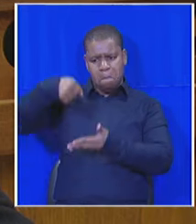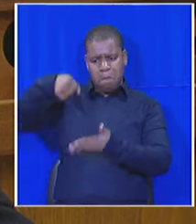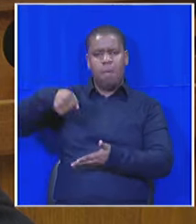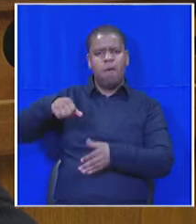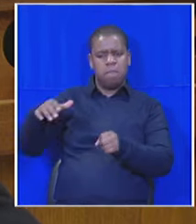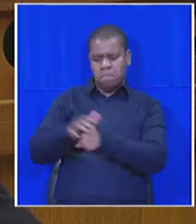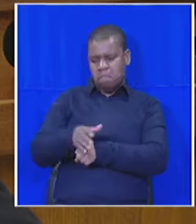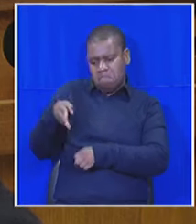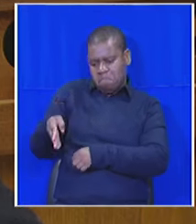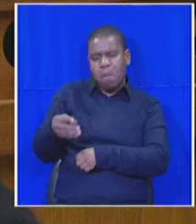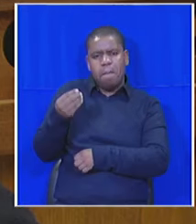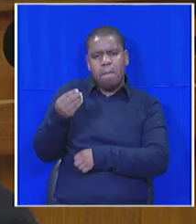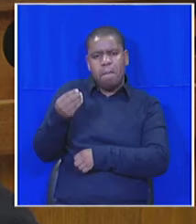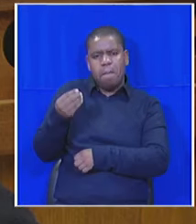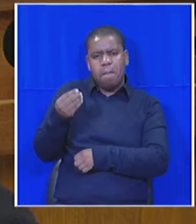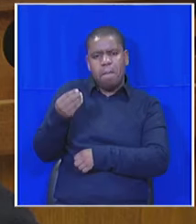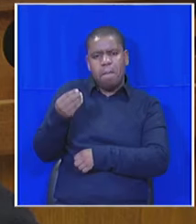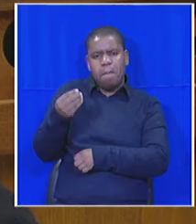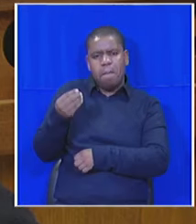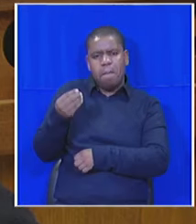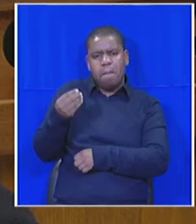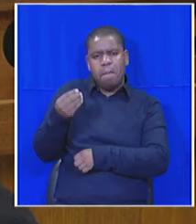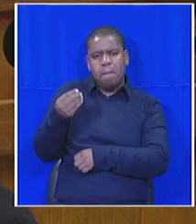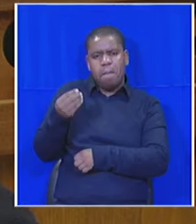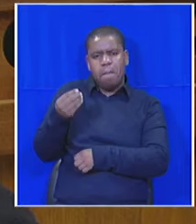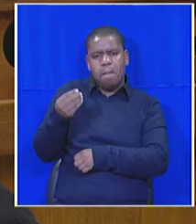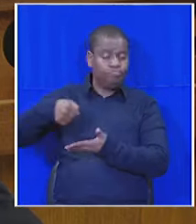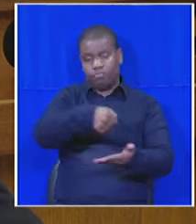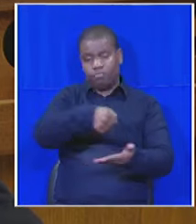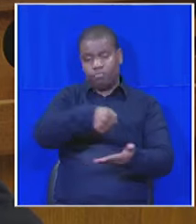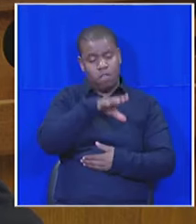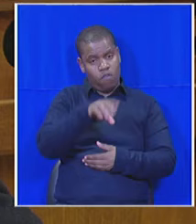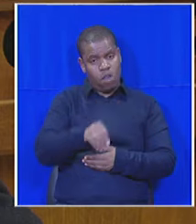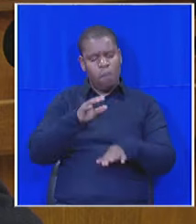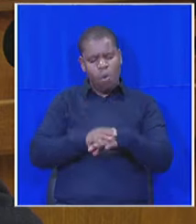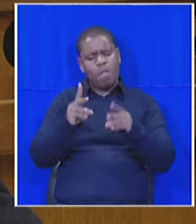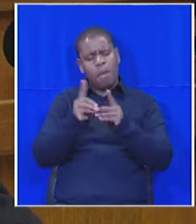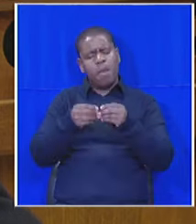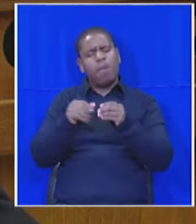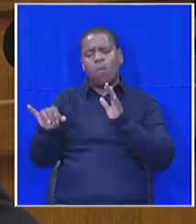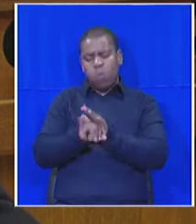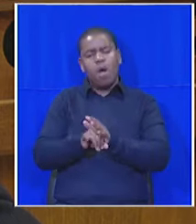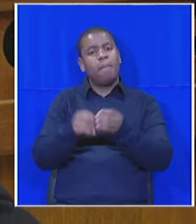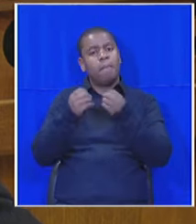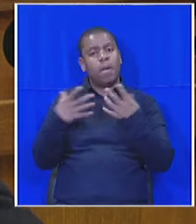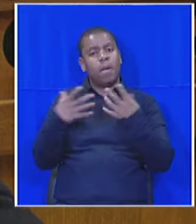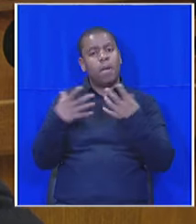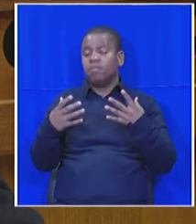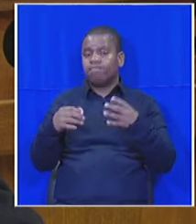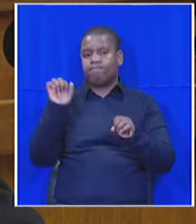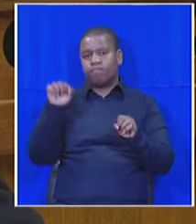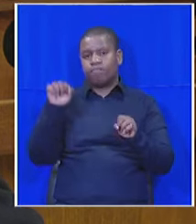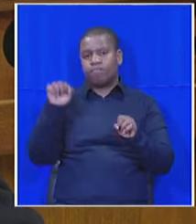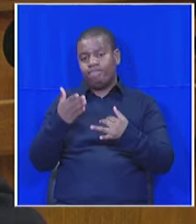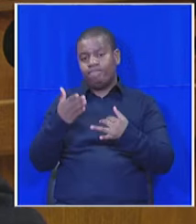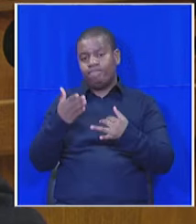budget does not address the challenges faced by municipalities, the problems the department itself has identified, and the many that it hasn't,